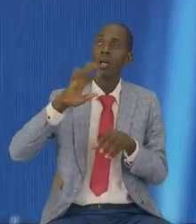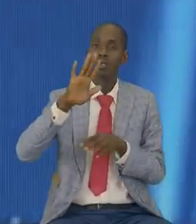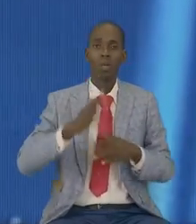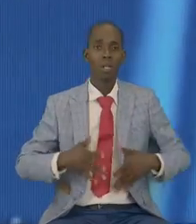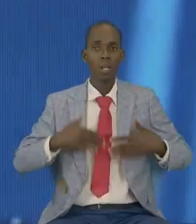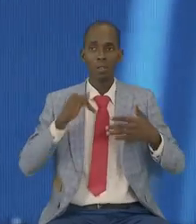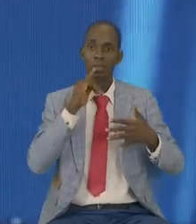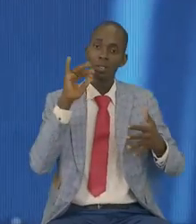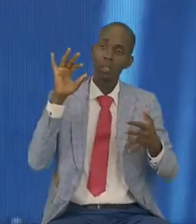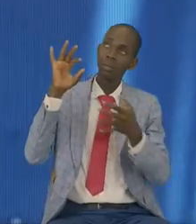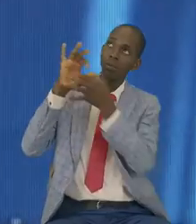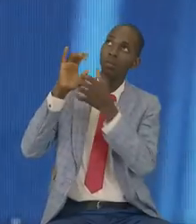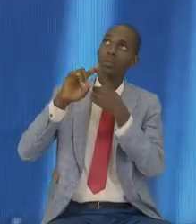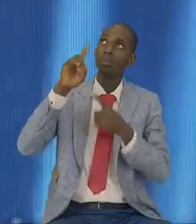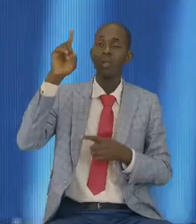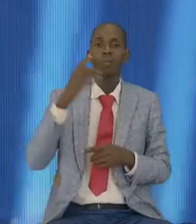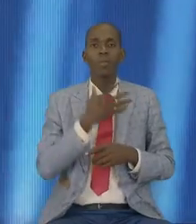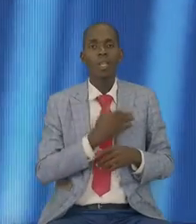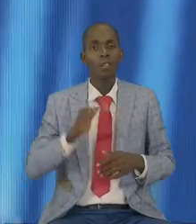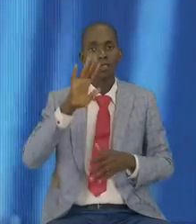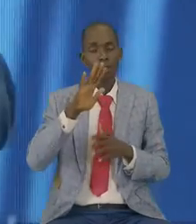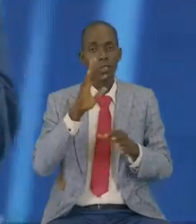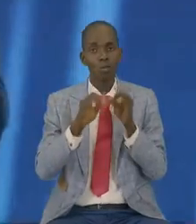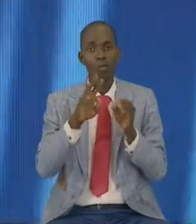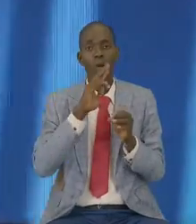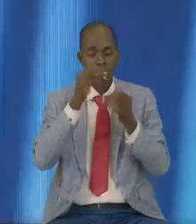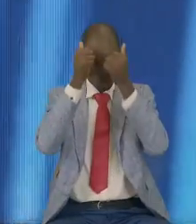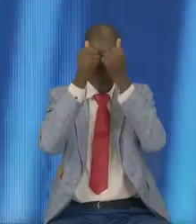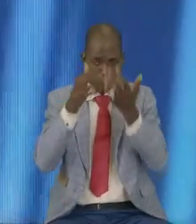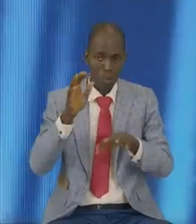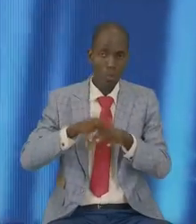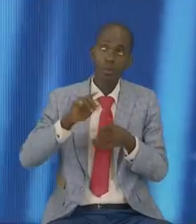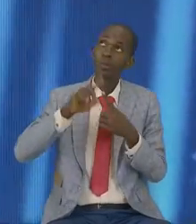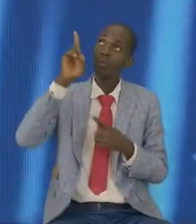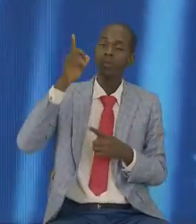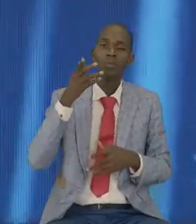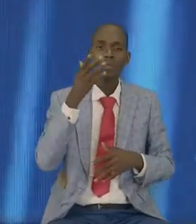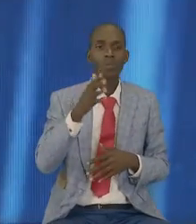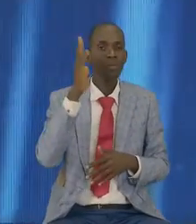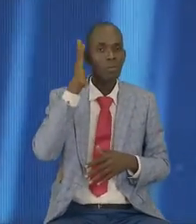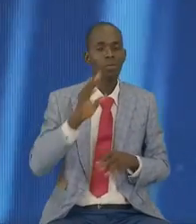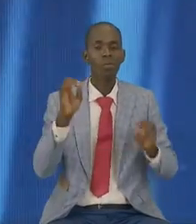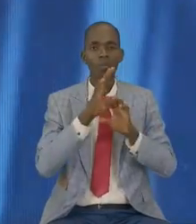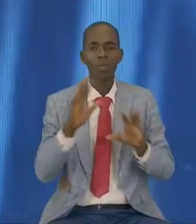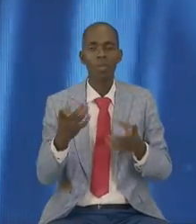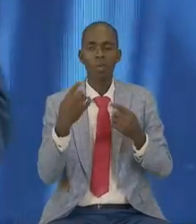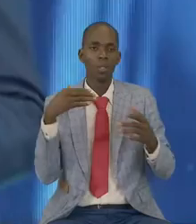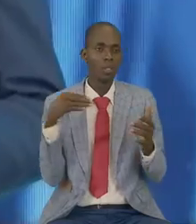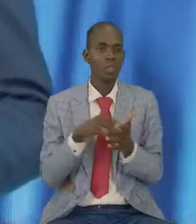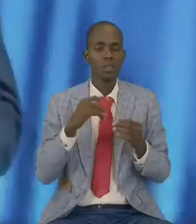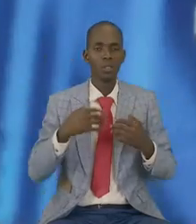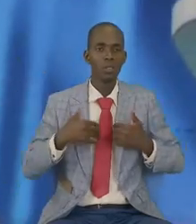attached unto him, and if you're obedient unto him, there shall nothing cast their young nor